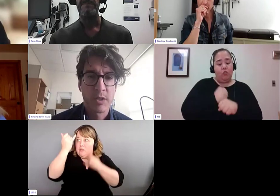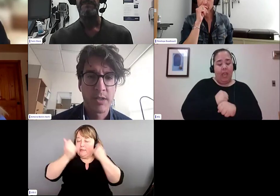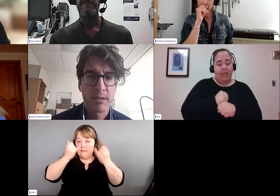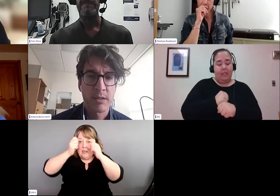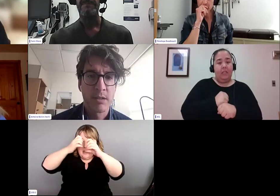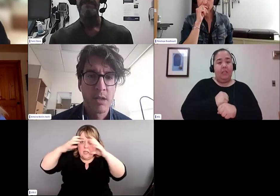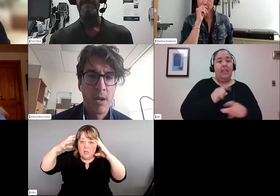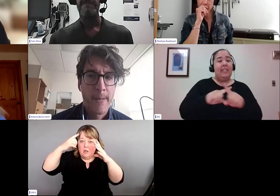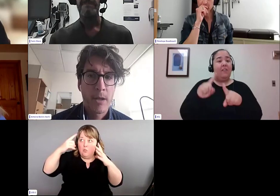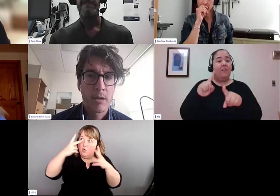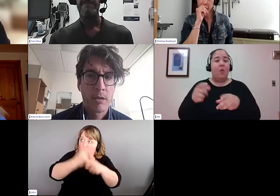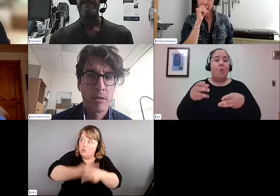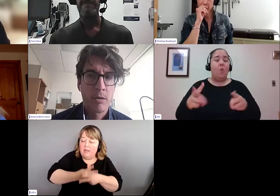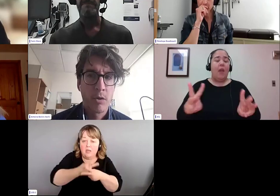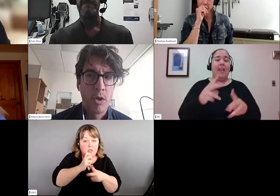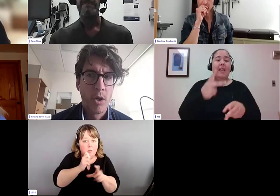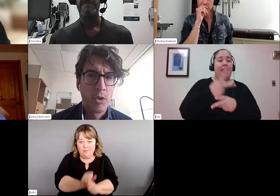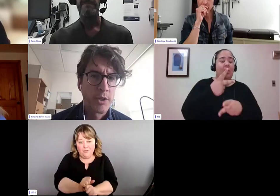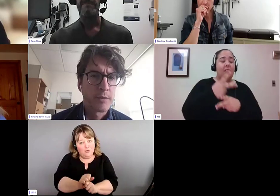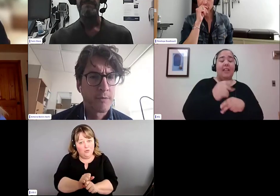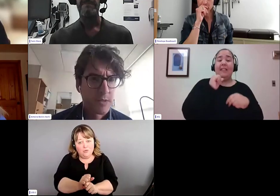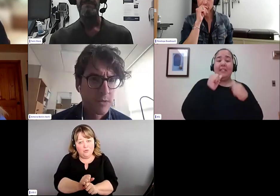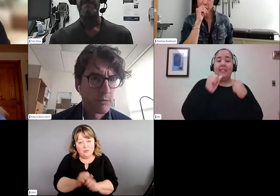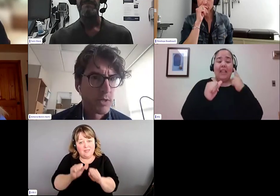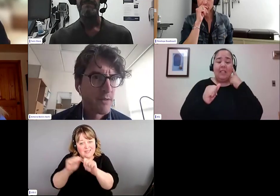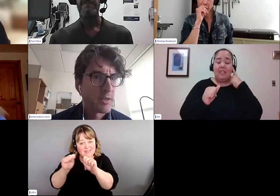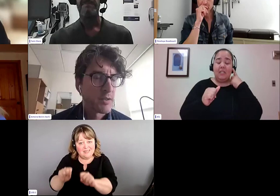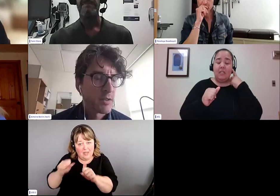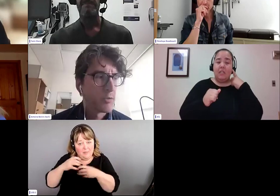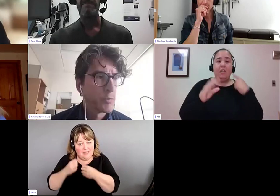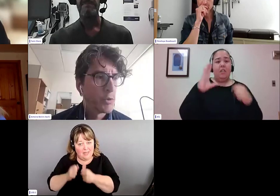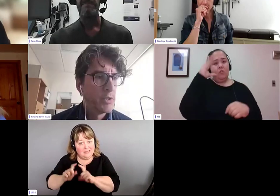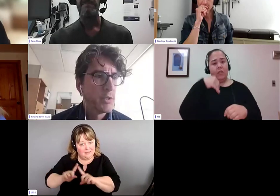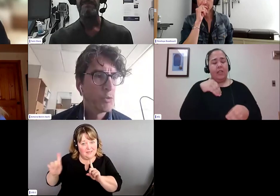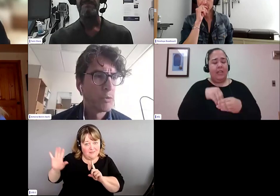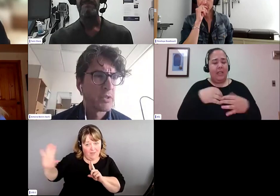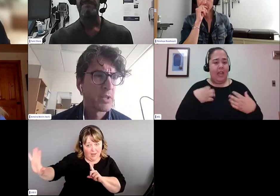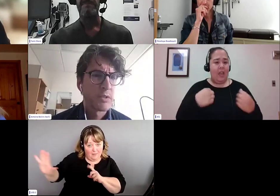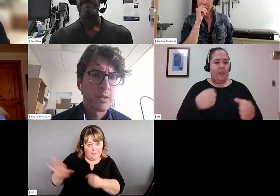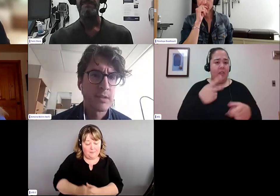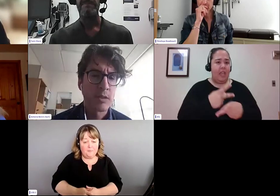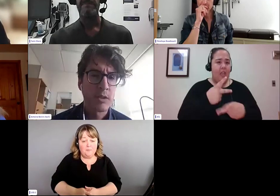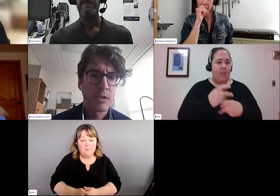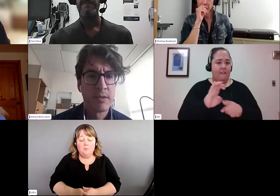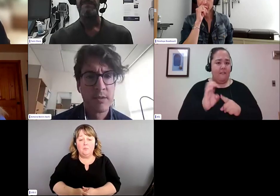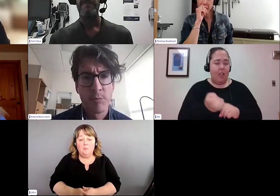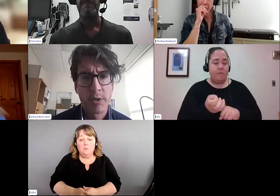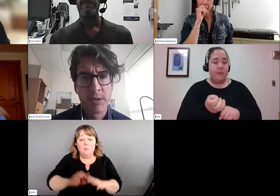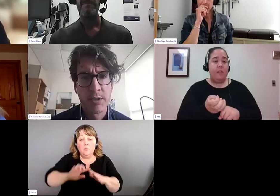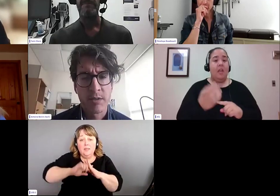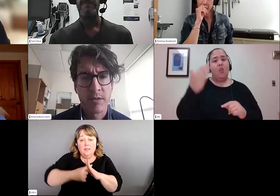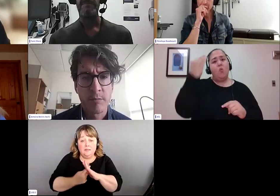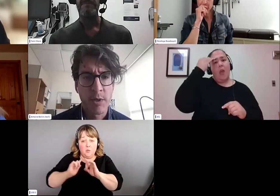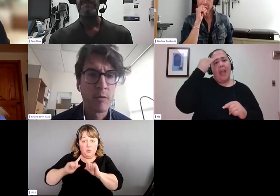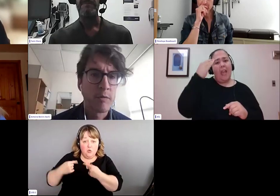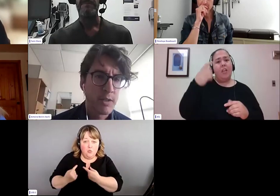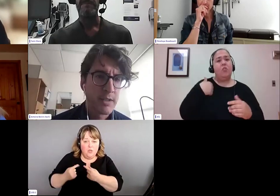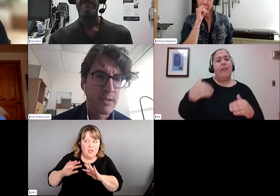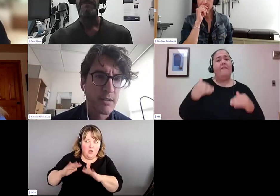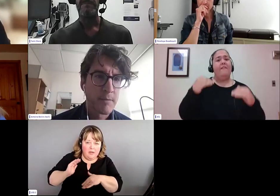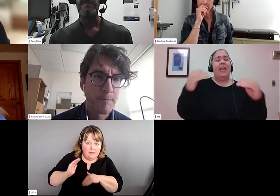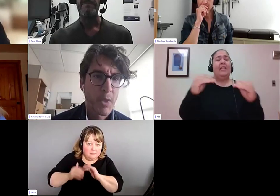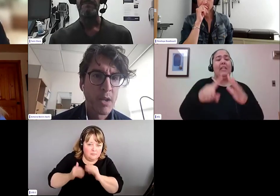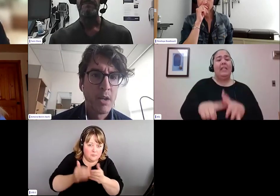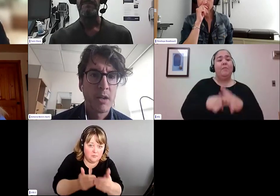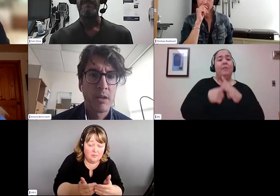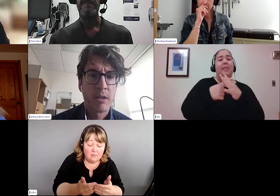of caretaking, which are not usual in the healthcare environment or system. Our way of advancing from the beginning is to